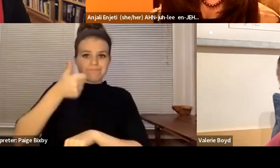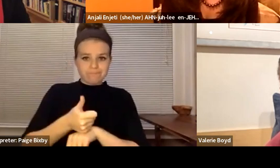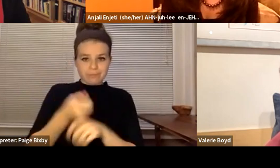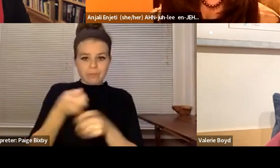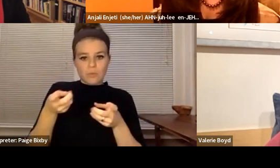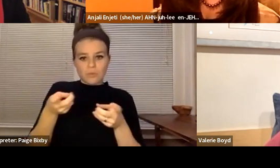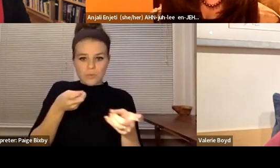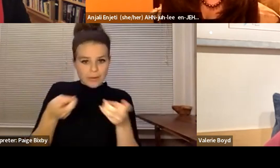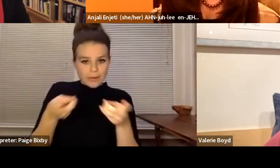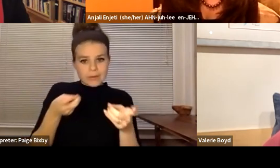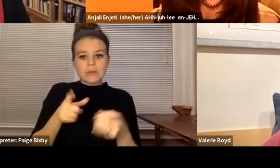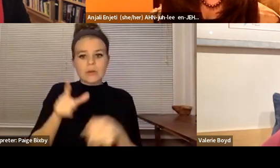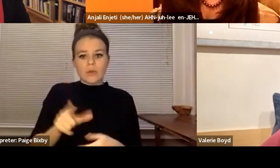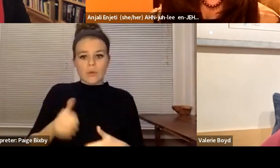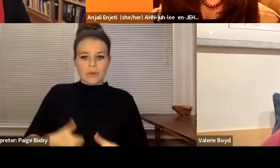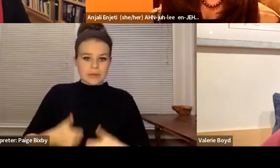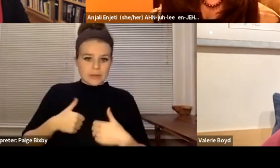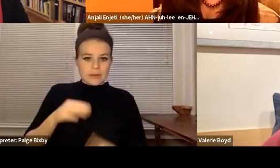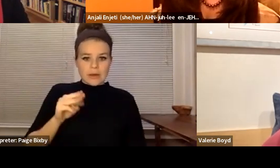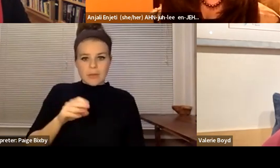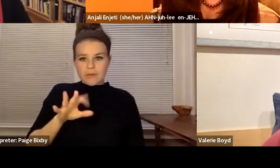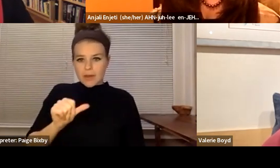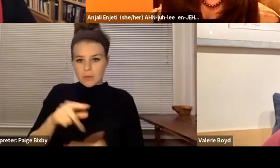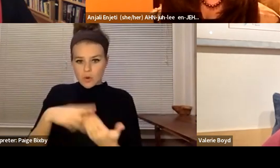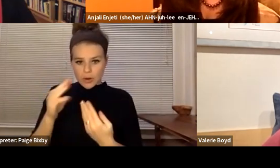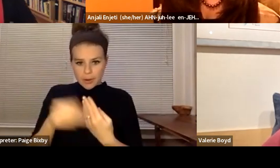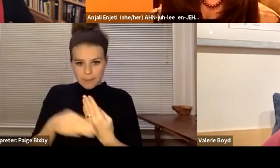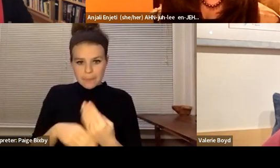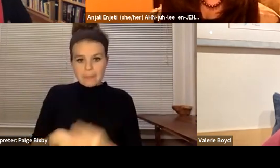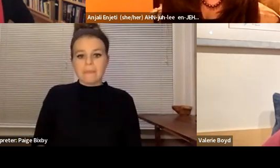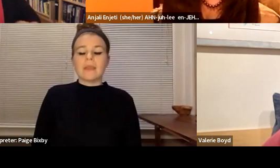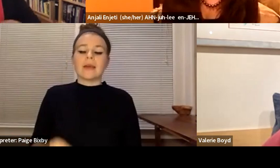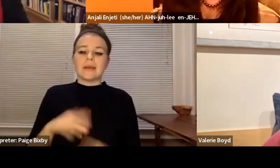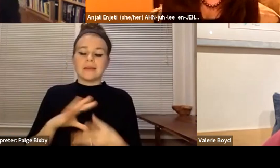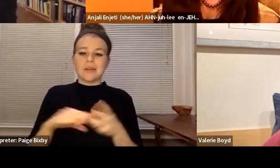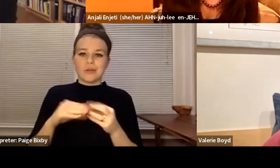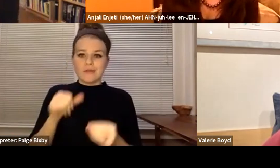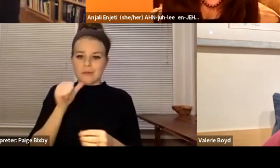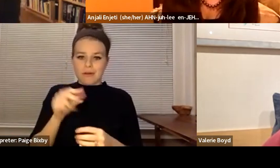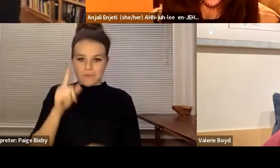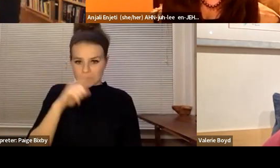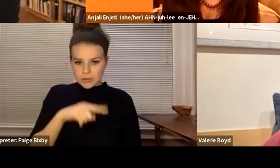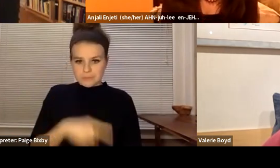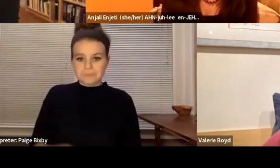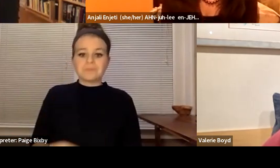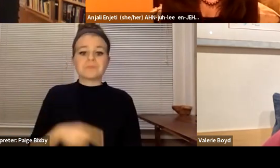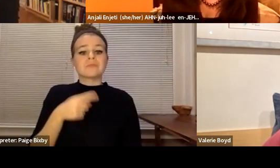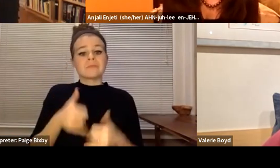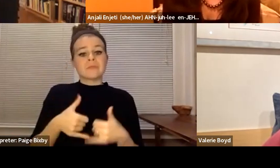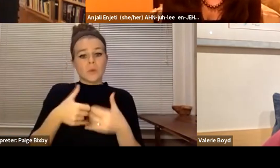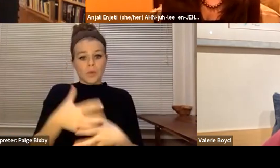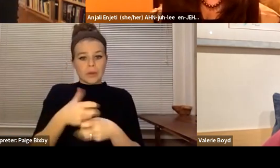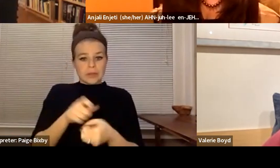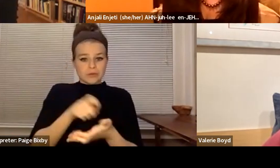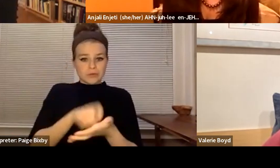Residency MFA program in Narrative Nonfiction. Anjali Enjeti is a former attorney, organizer, and award-winning journalist based near Atlanta.